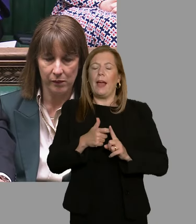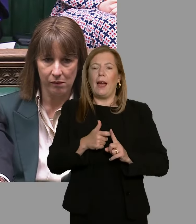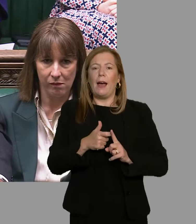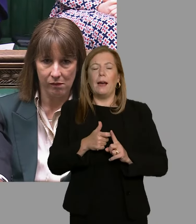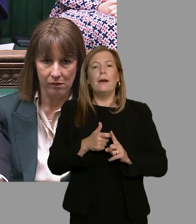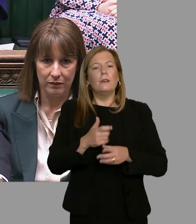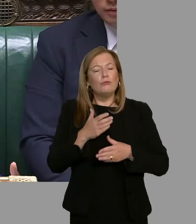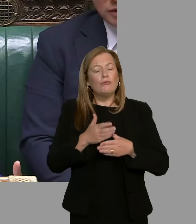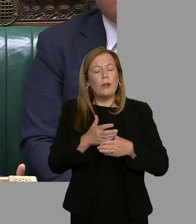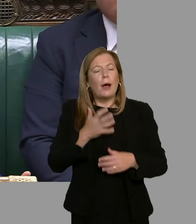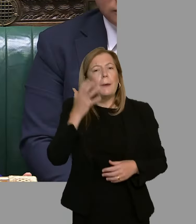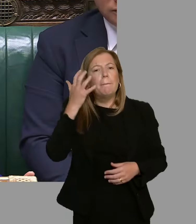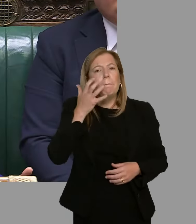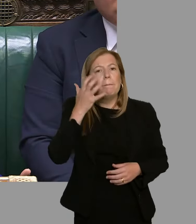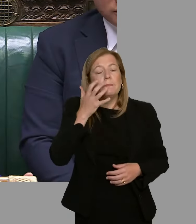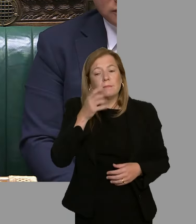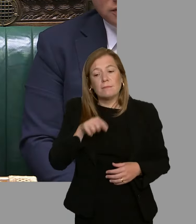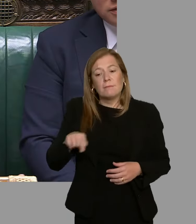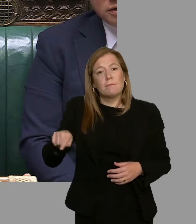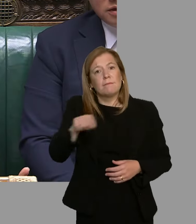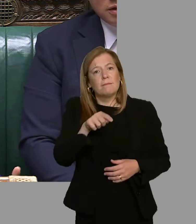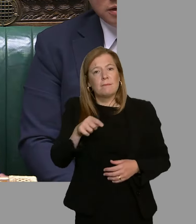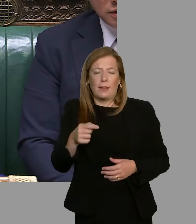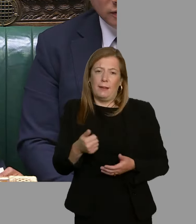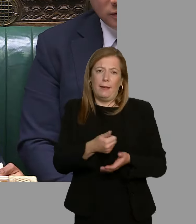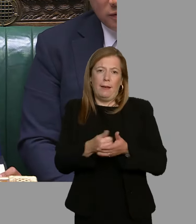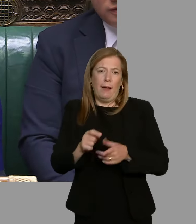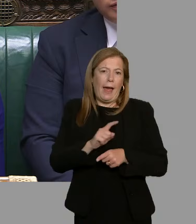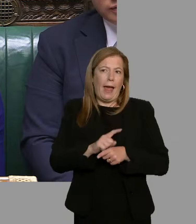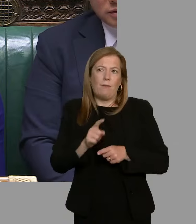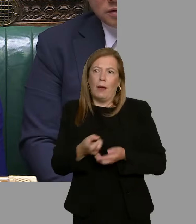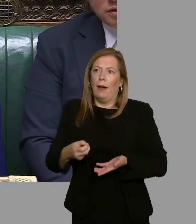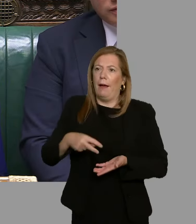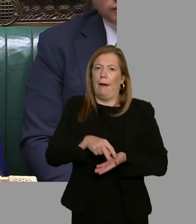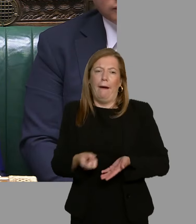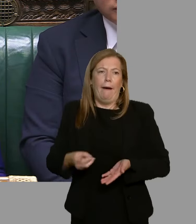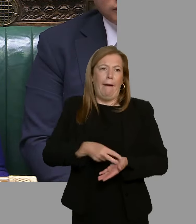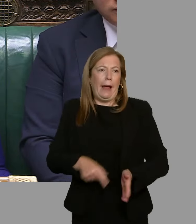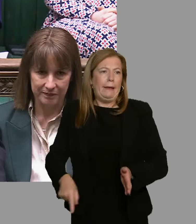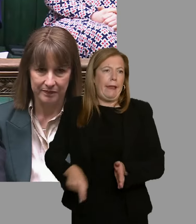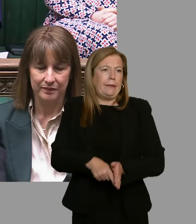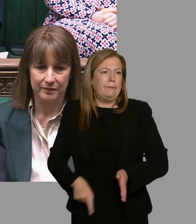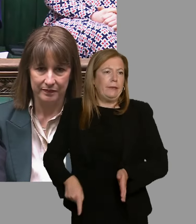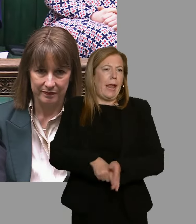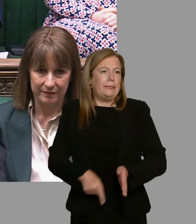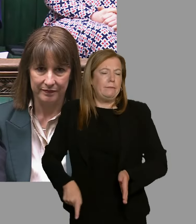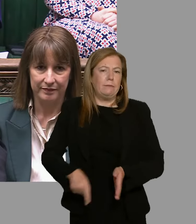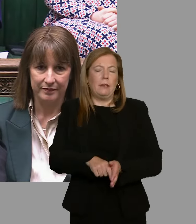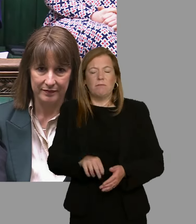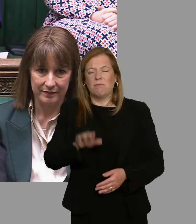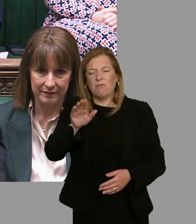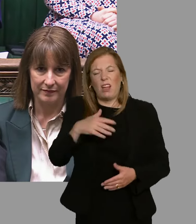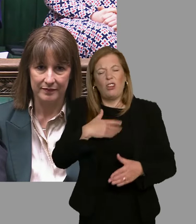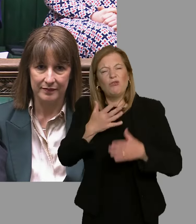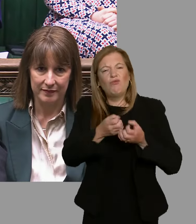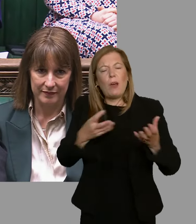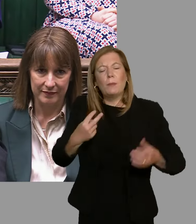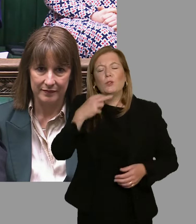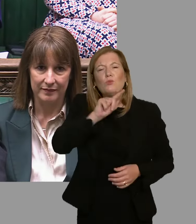down. We've got 200,000 new jobs, record investment, 4 interest rates